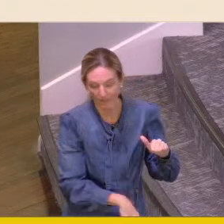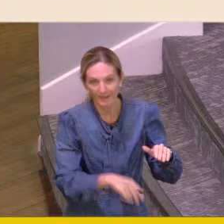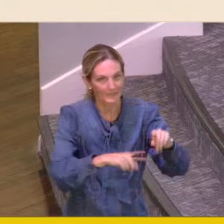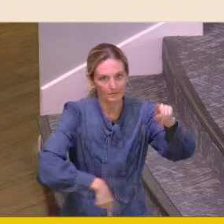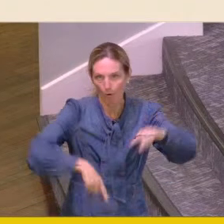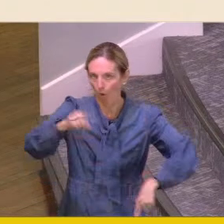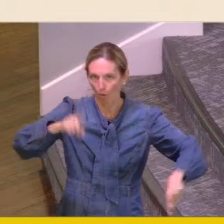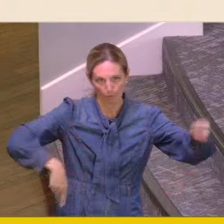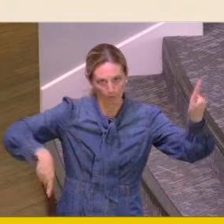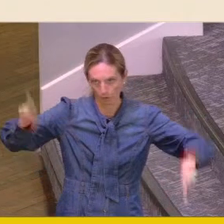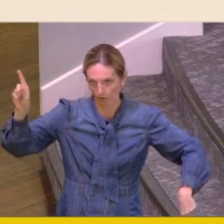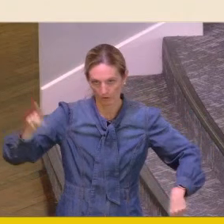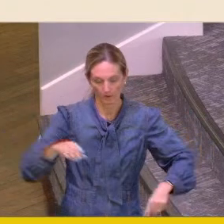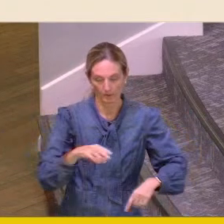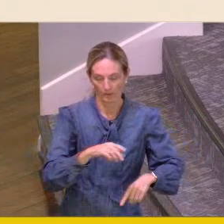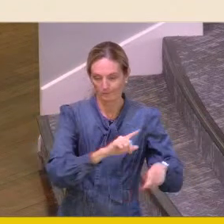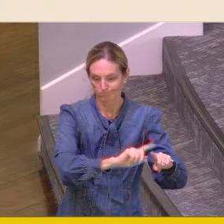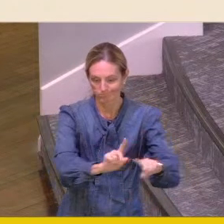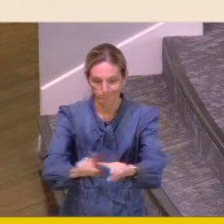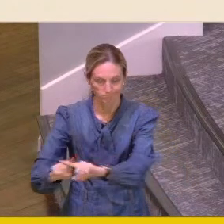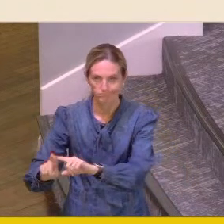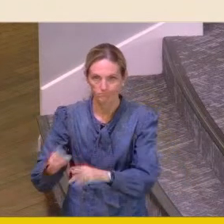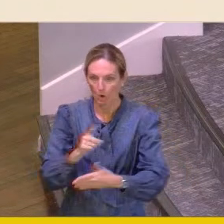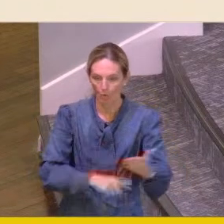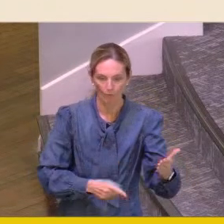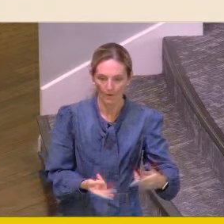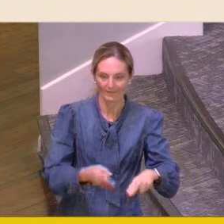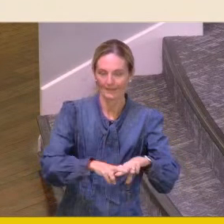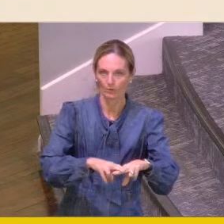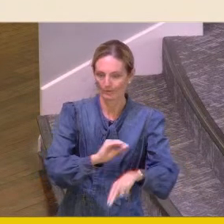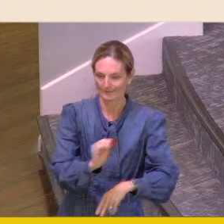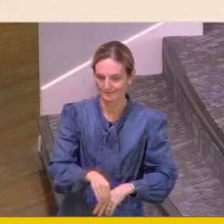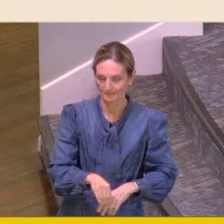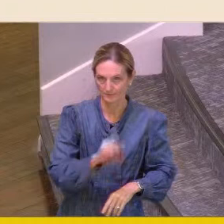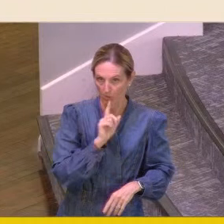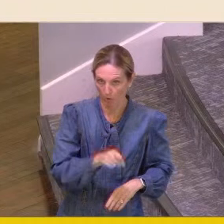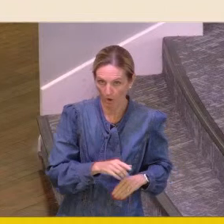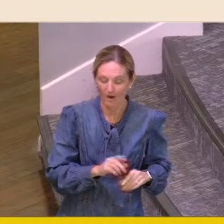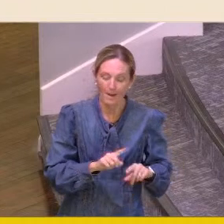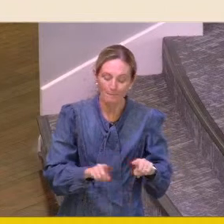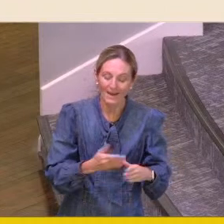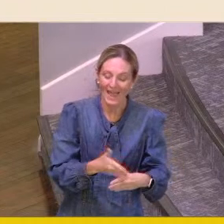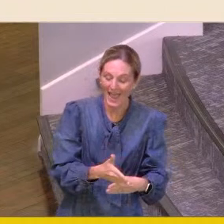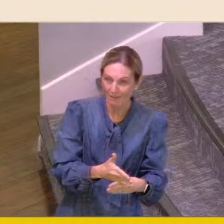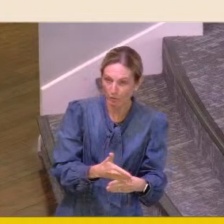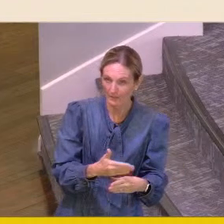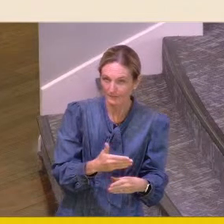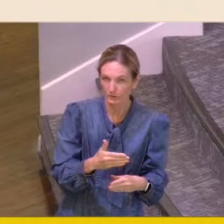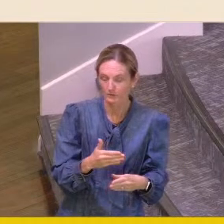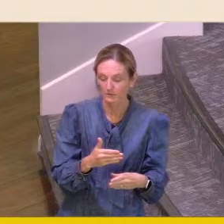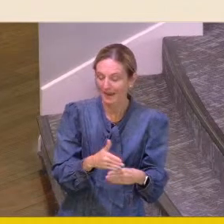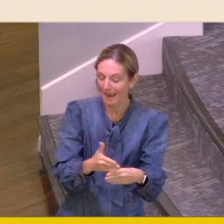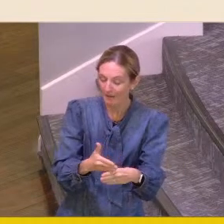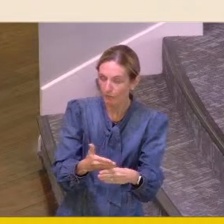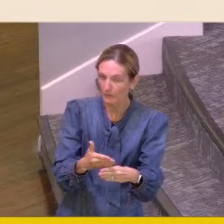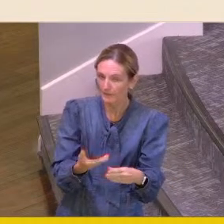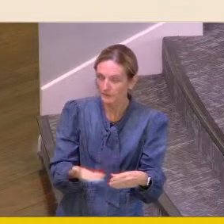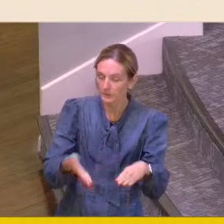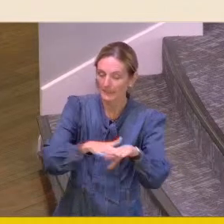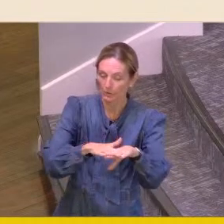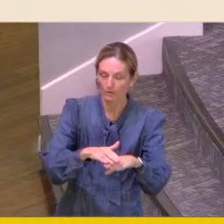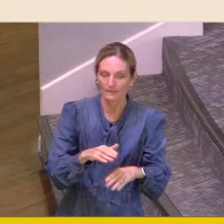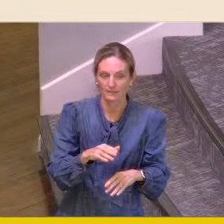map in terms of what the increases are. But on average, like we said, the increase based off